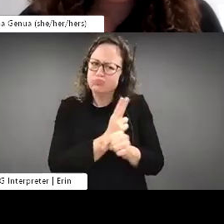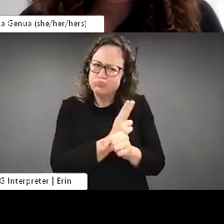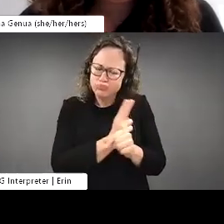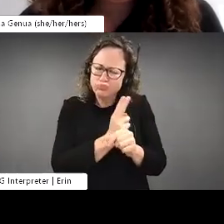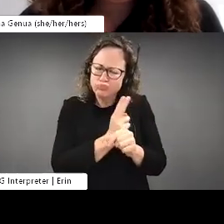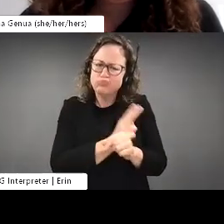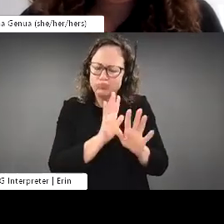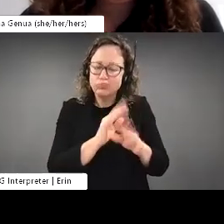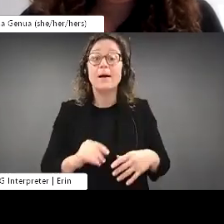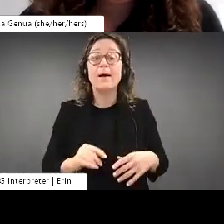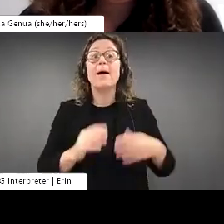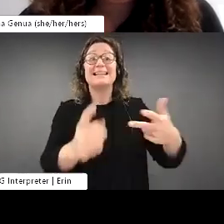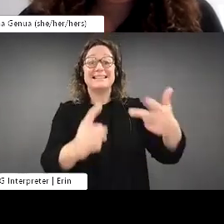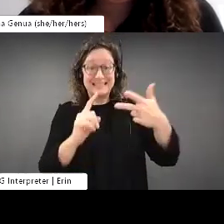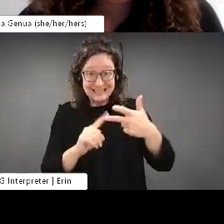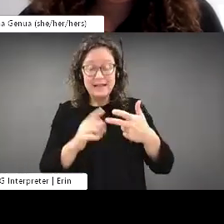things.